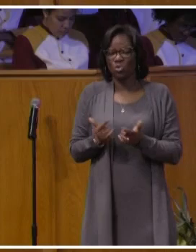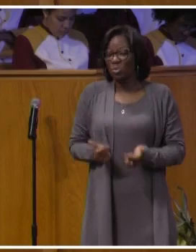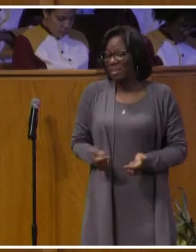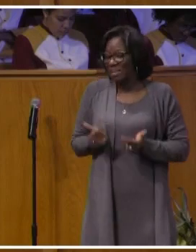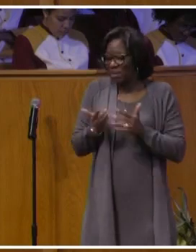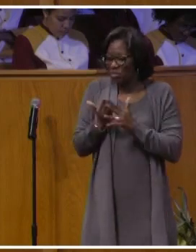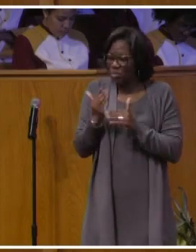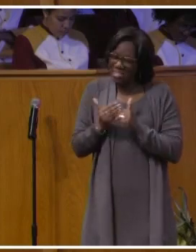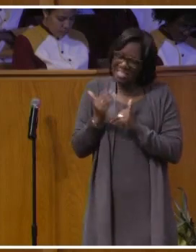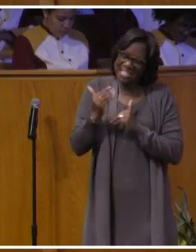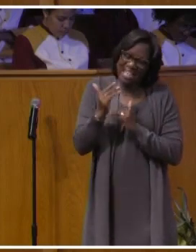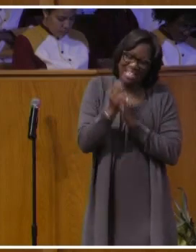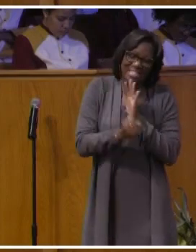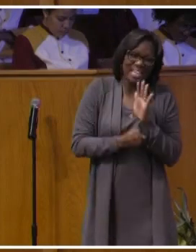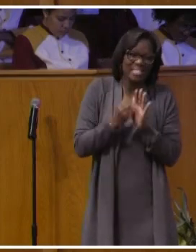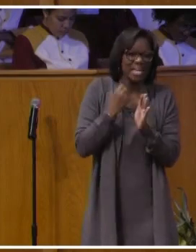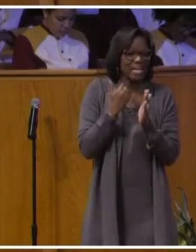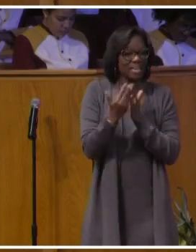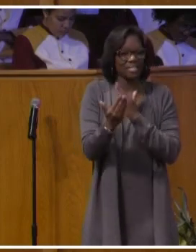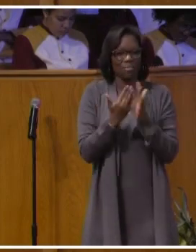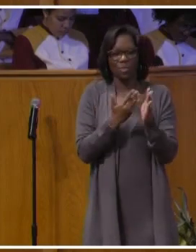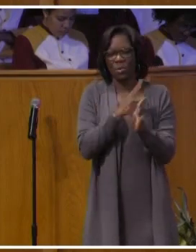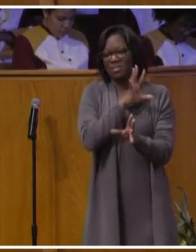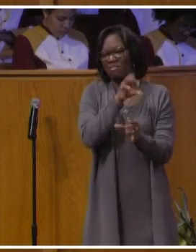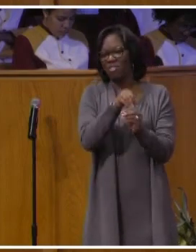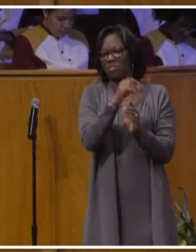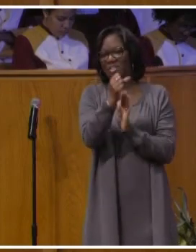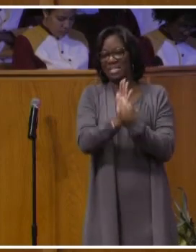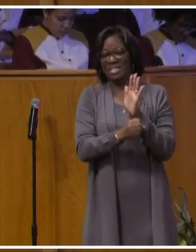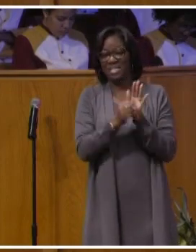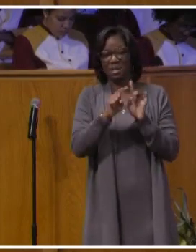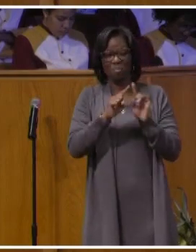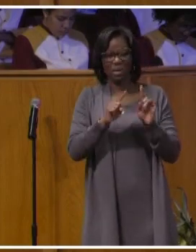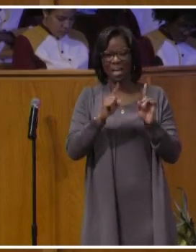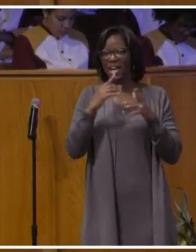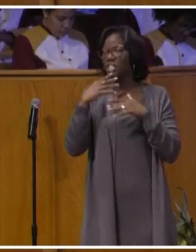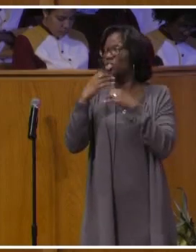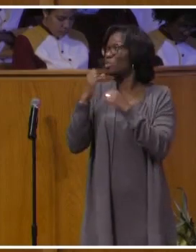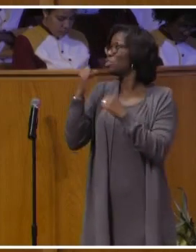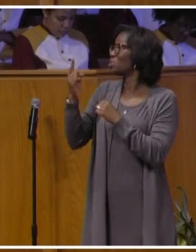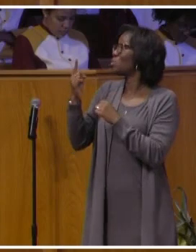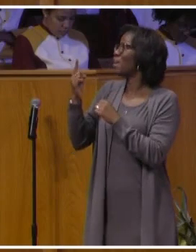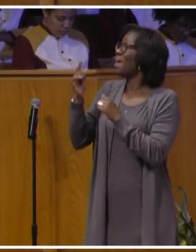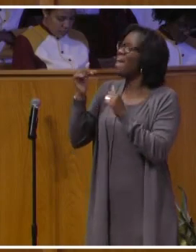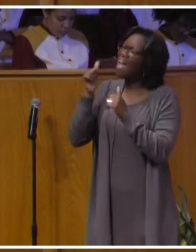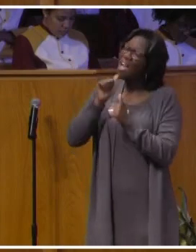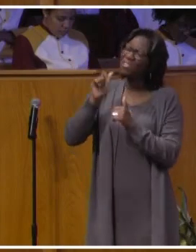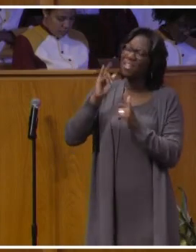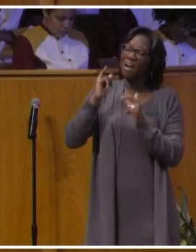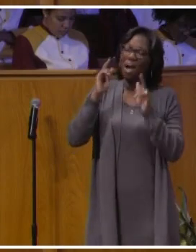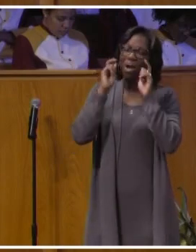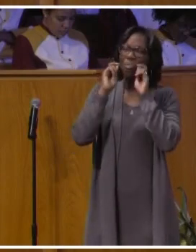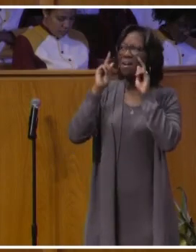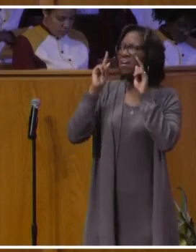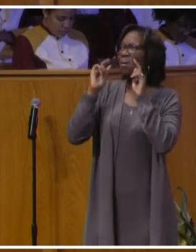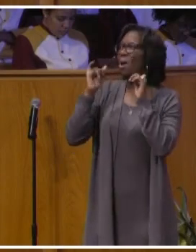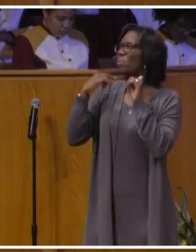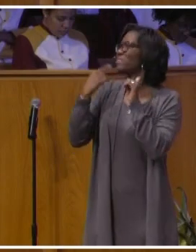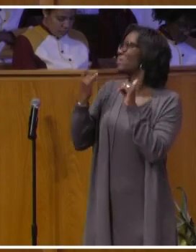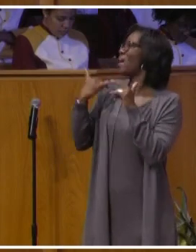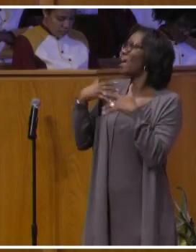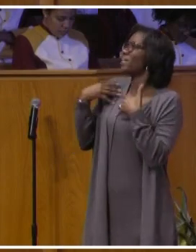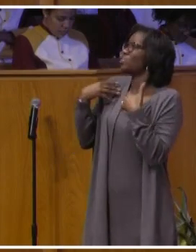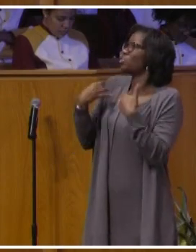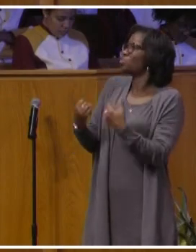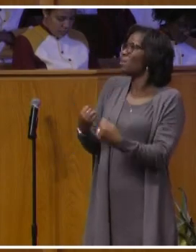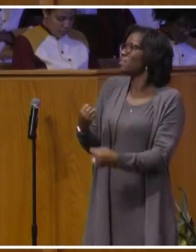next season, no matter what the procedures may be, and declare every morning I wake up, I